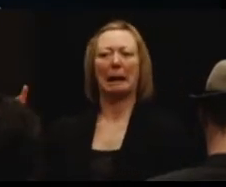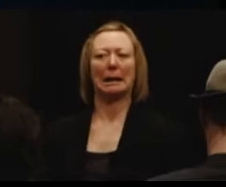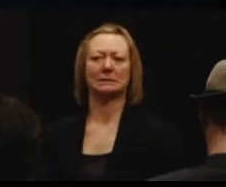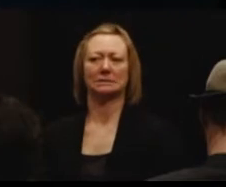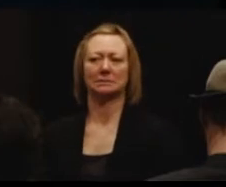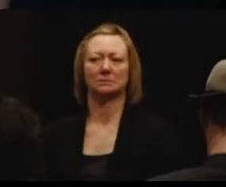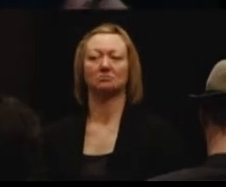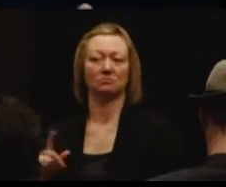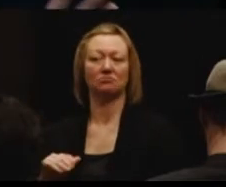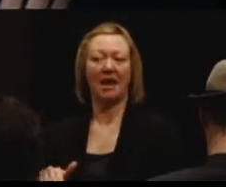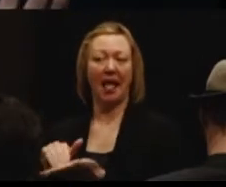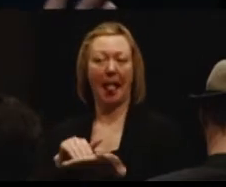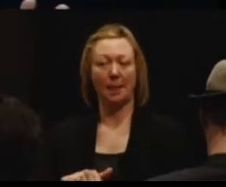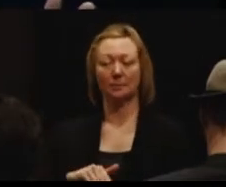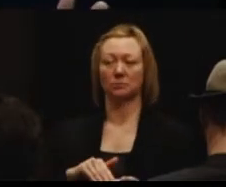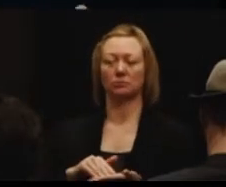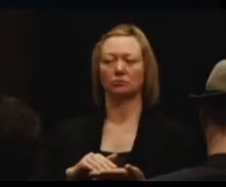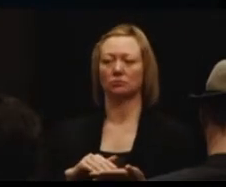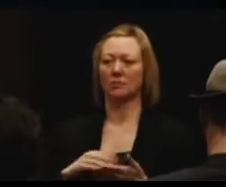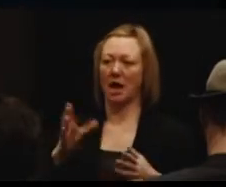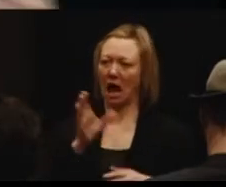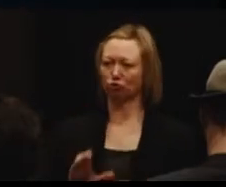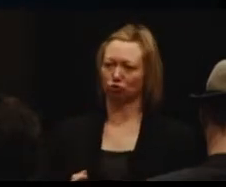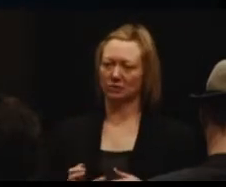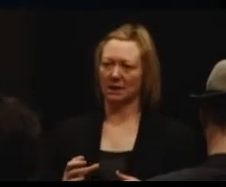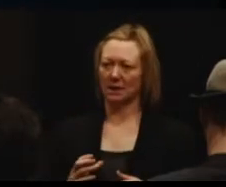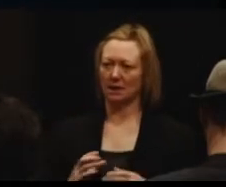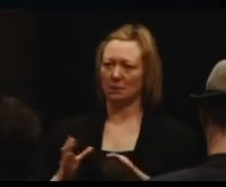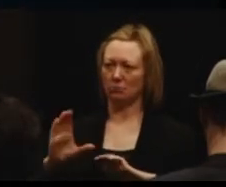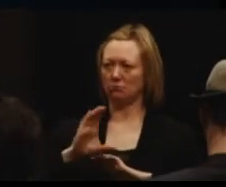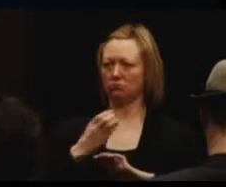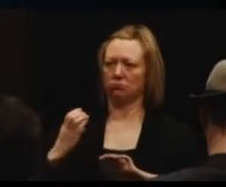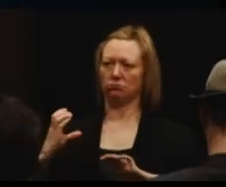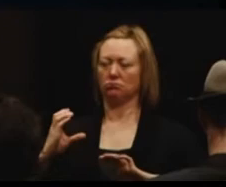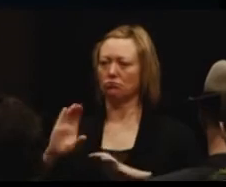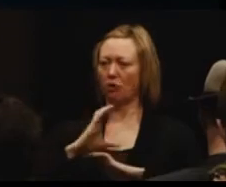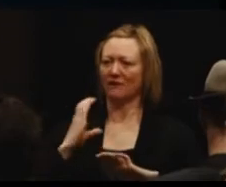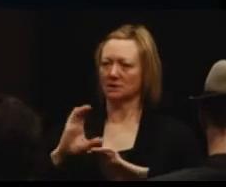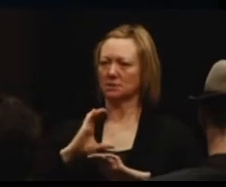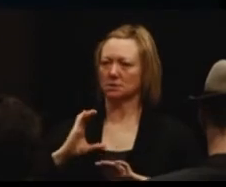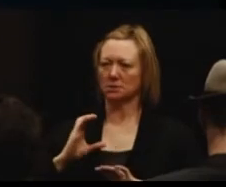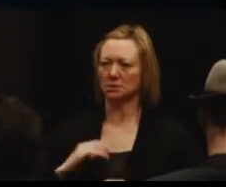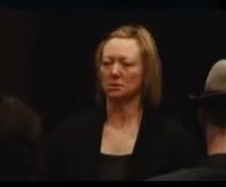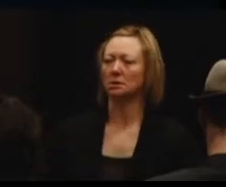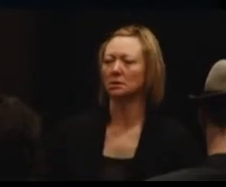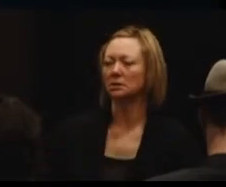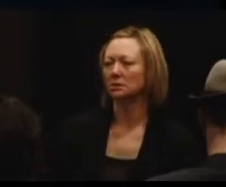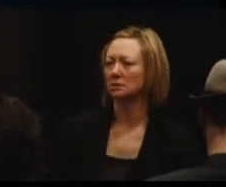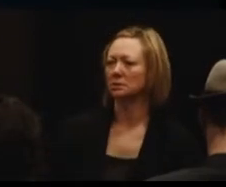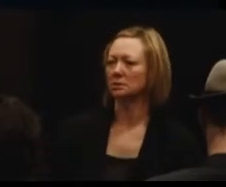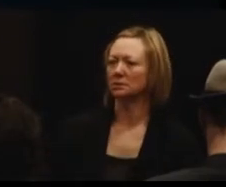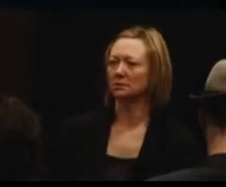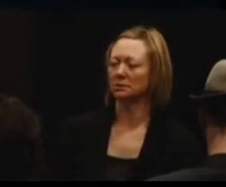However, as I said, none of this has actually looked at the fact that we are getting more of what we want to produce, to consume, rather